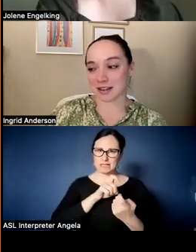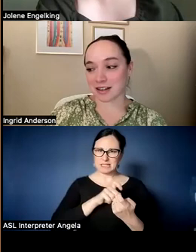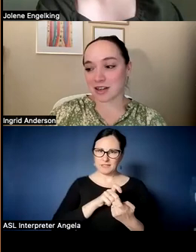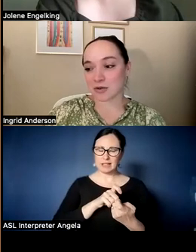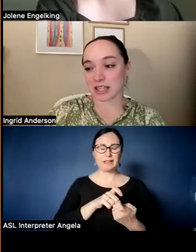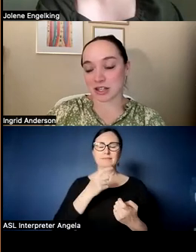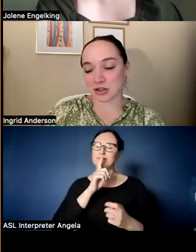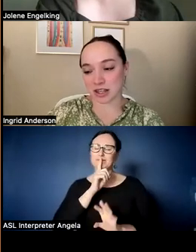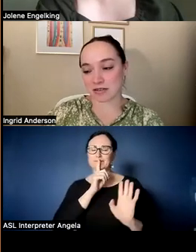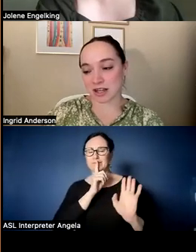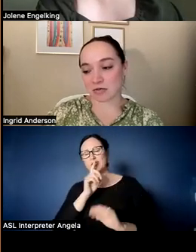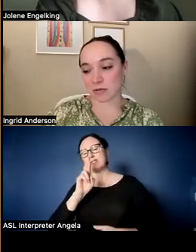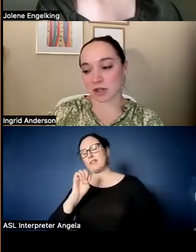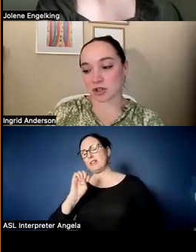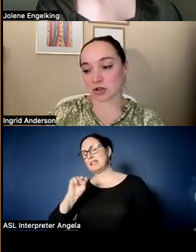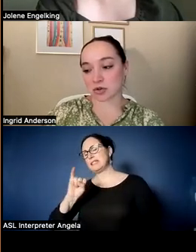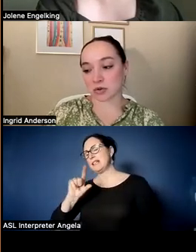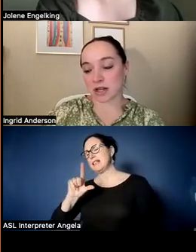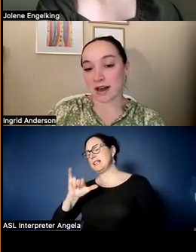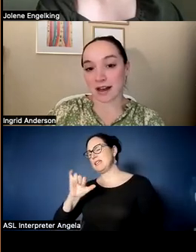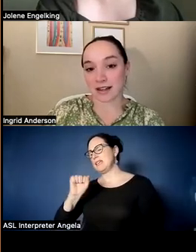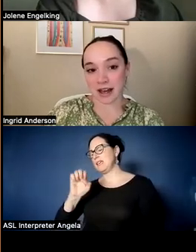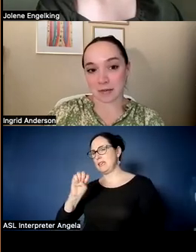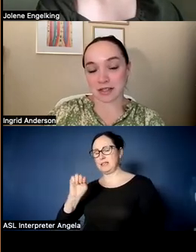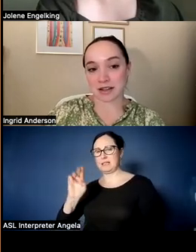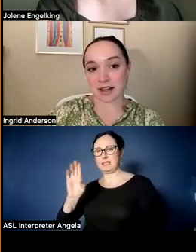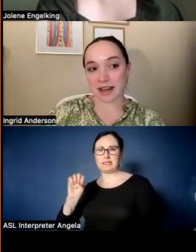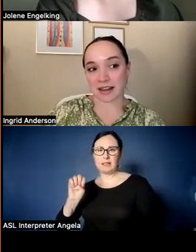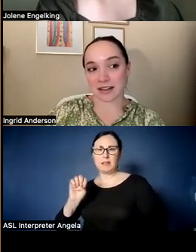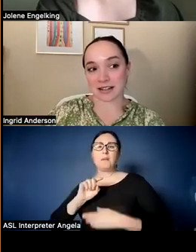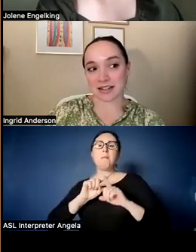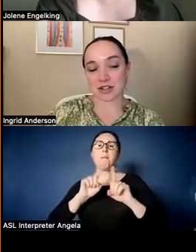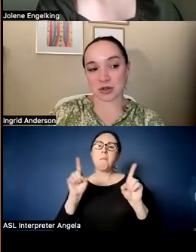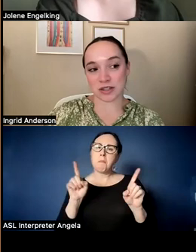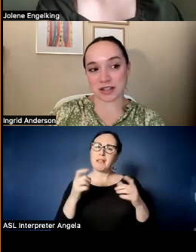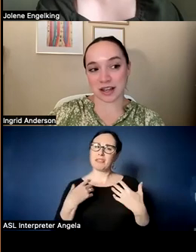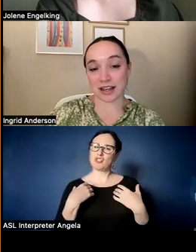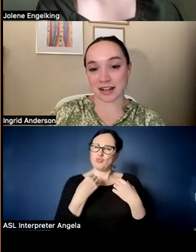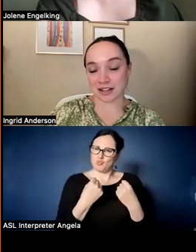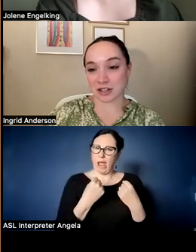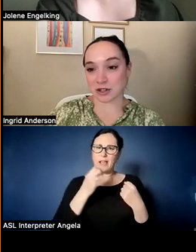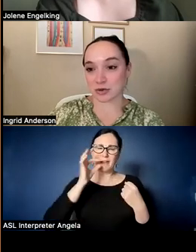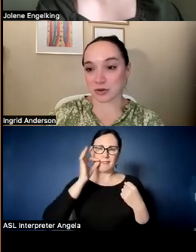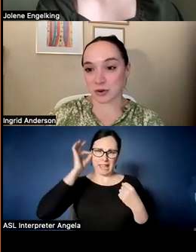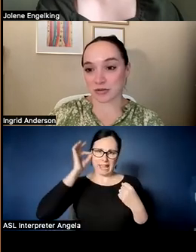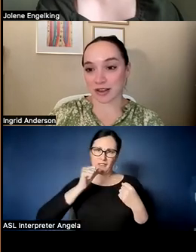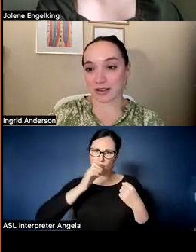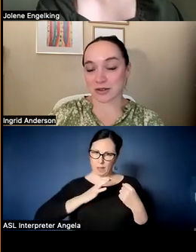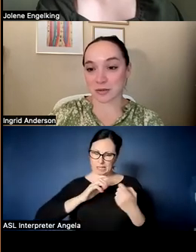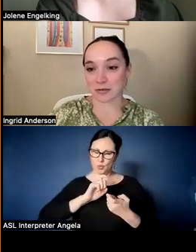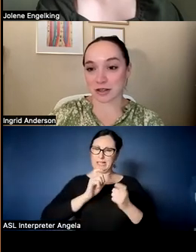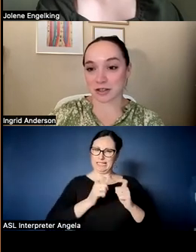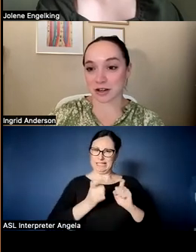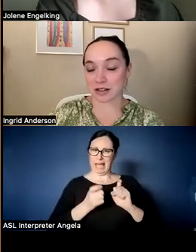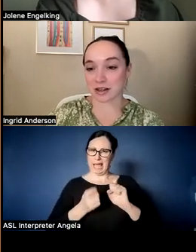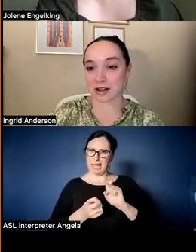but really the strength of Native women to adapt and to stay connected to those core values